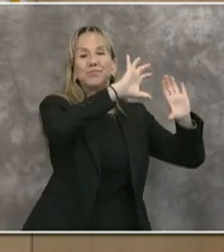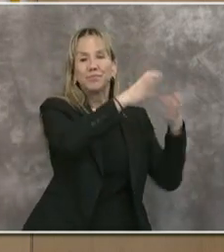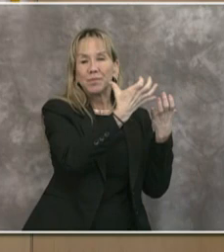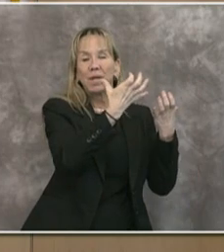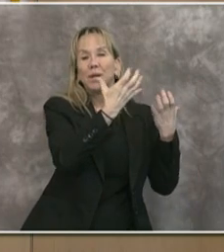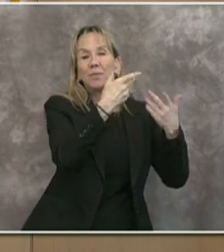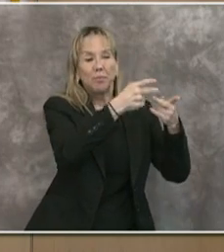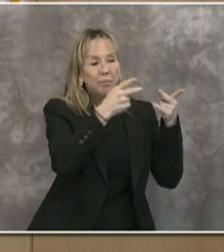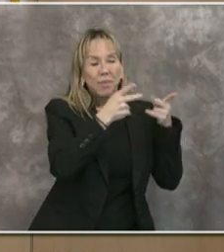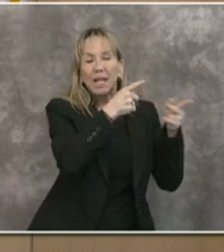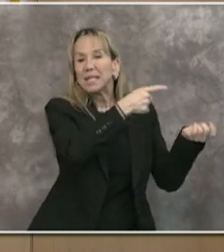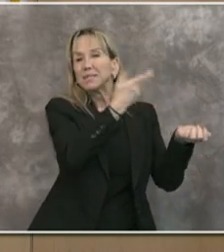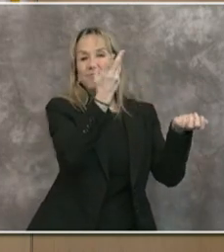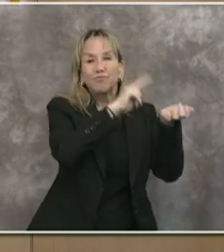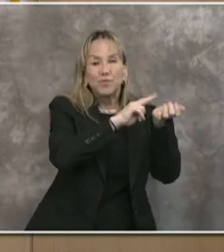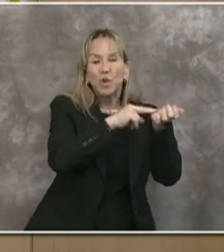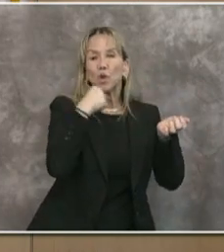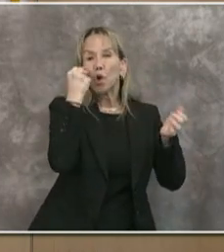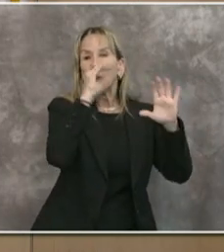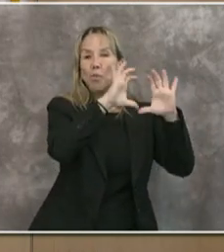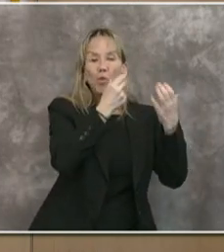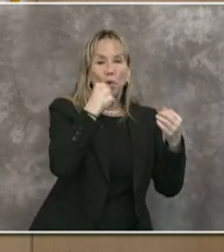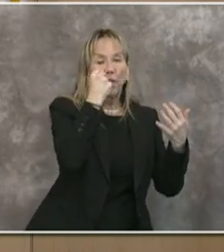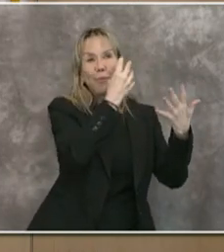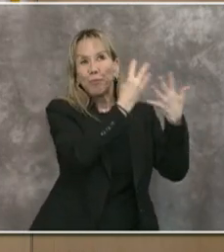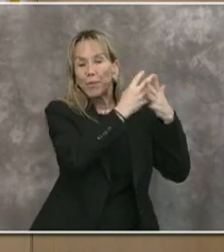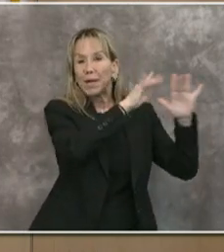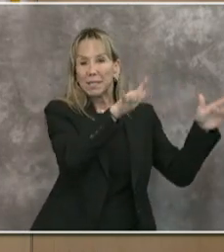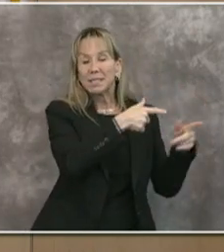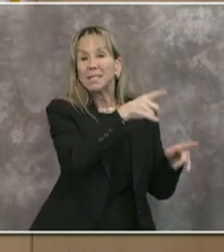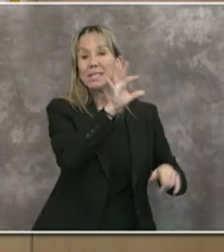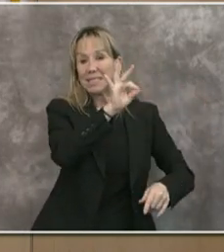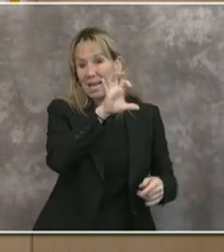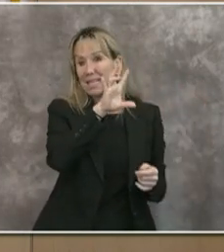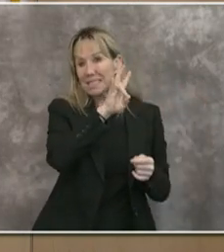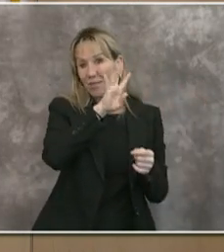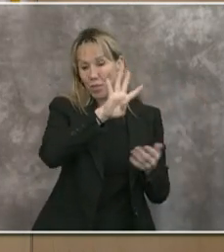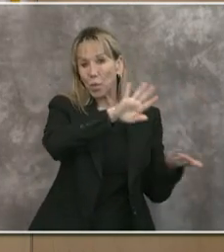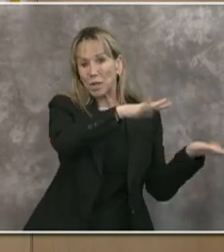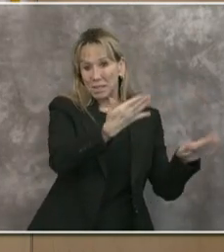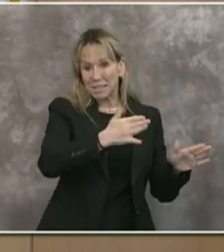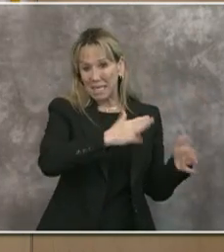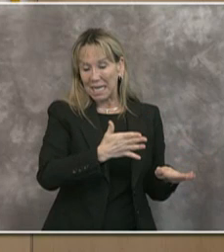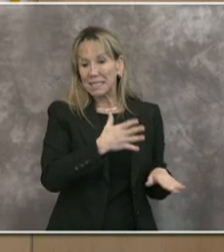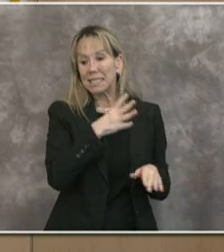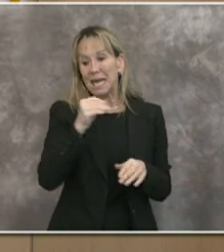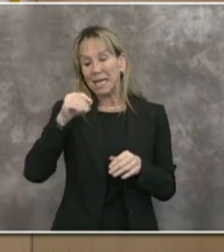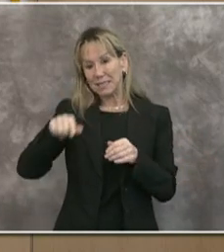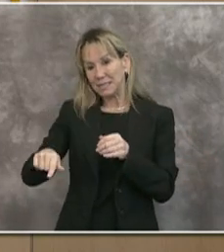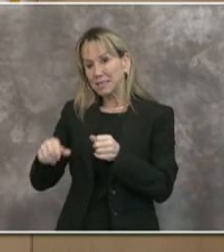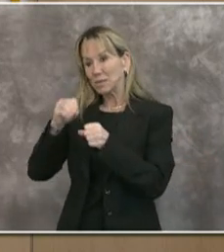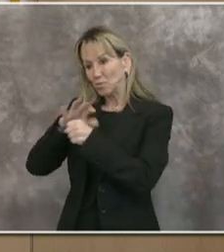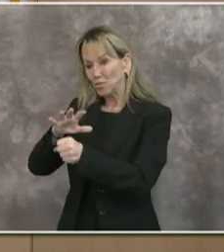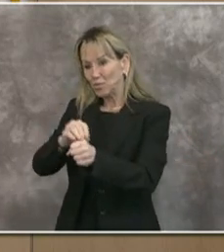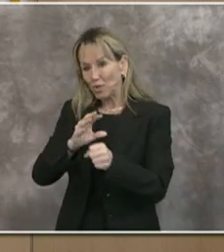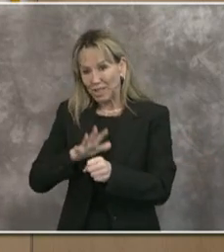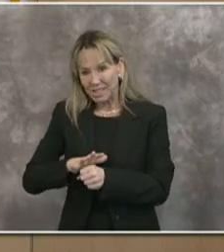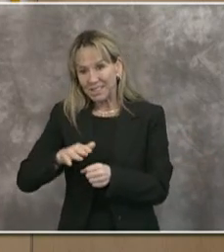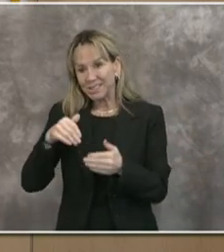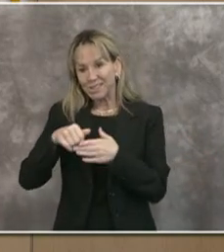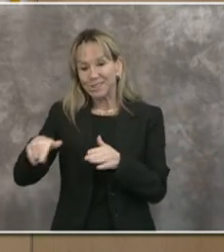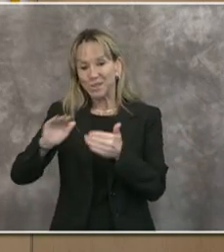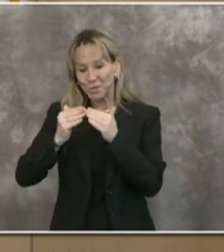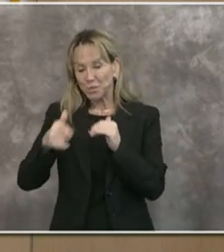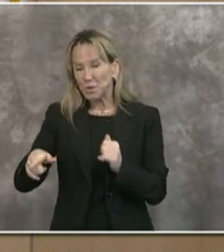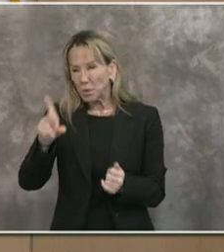includes 941 cases and 74 deaths, and 19 active outbreaks in community setting locations, which